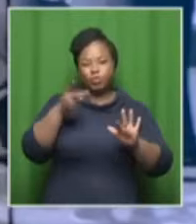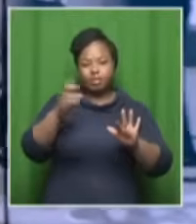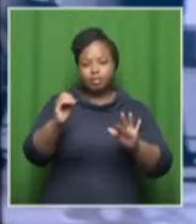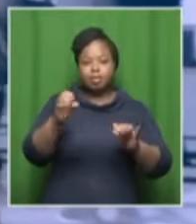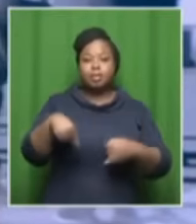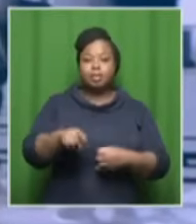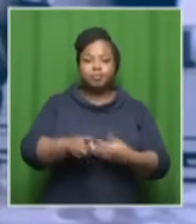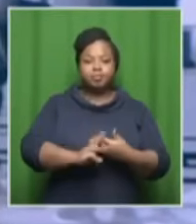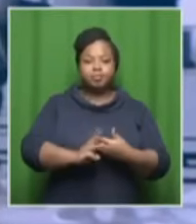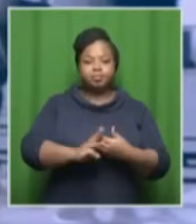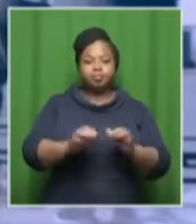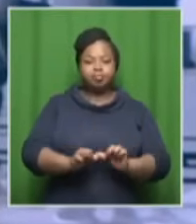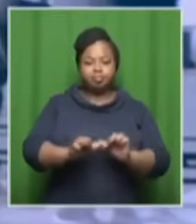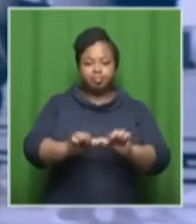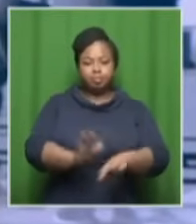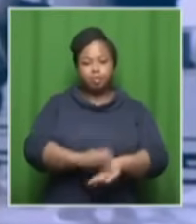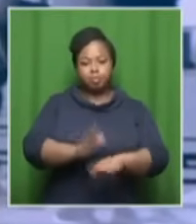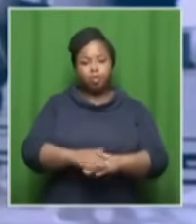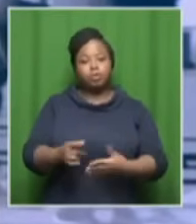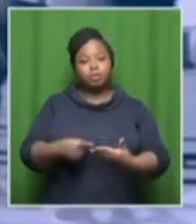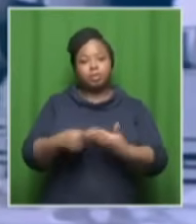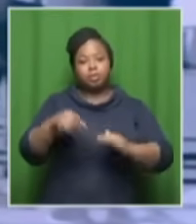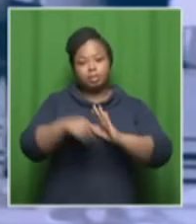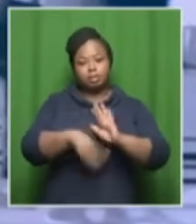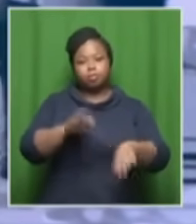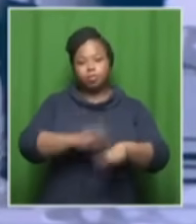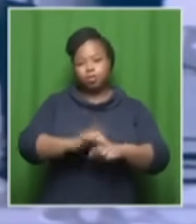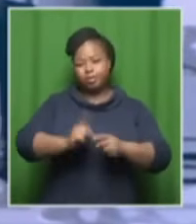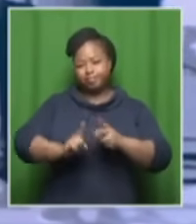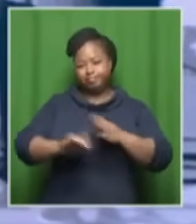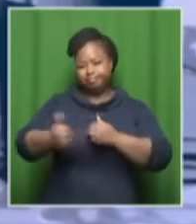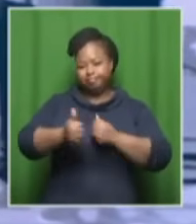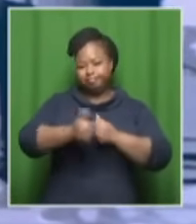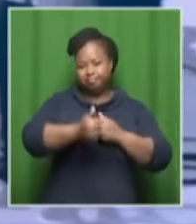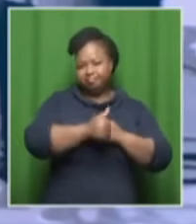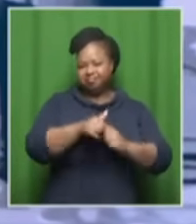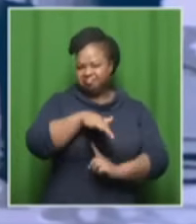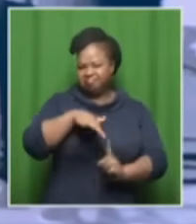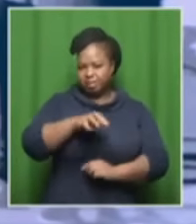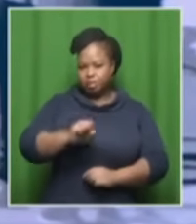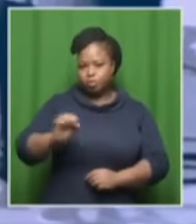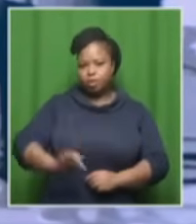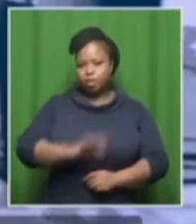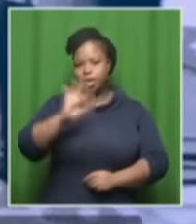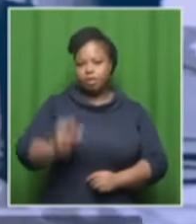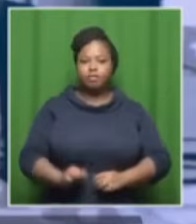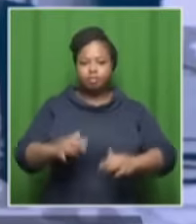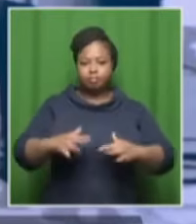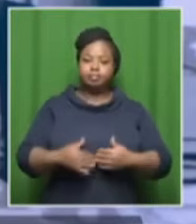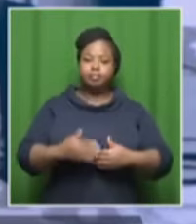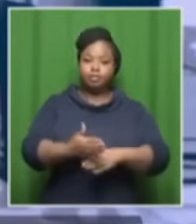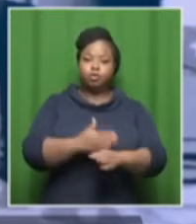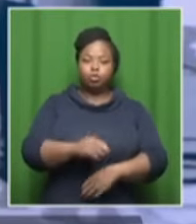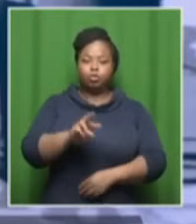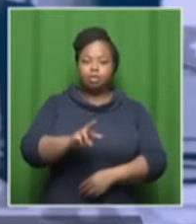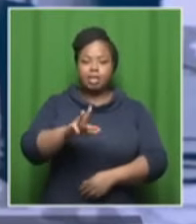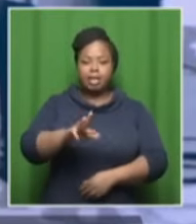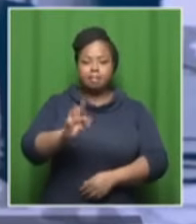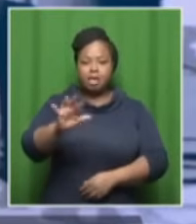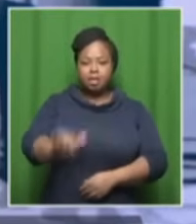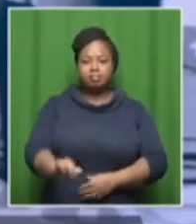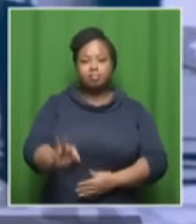this week we are continuing with our conversations with various stakeholders about the state of South Africa building up to the general election on